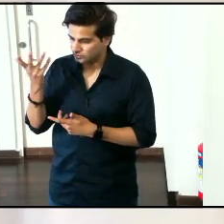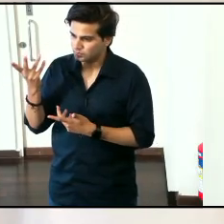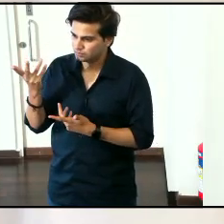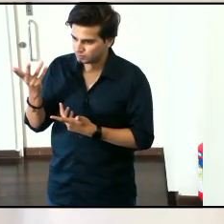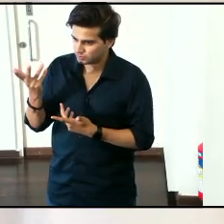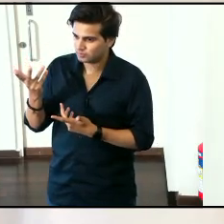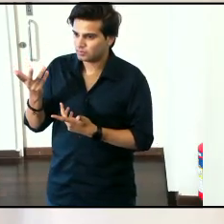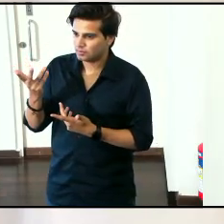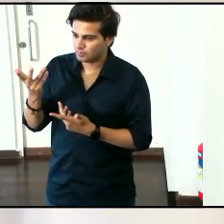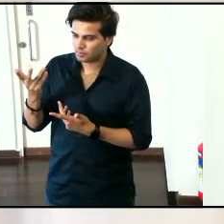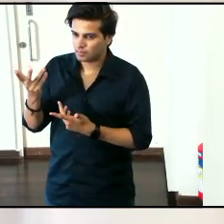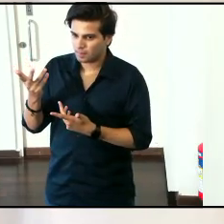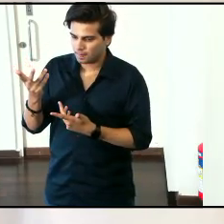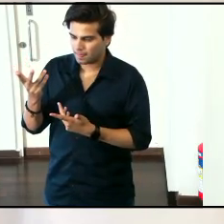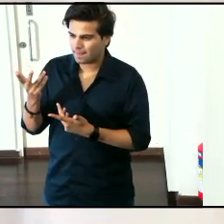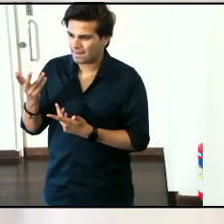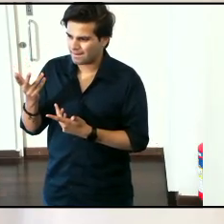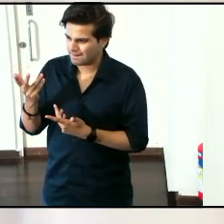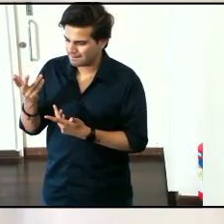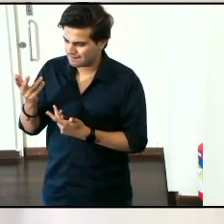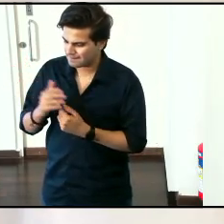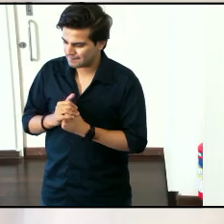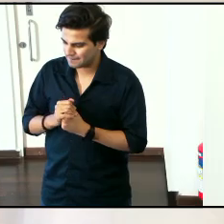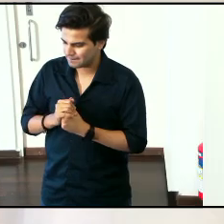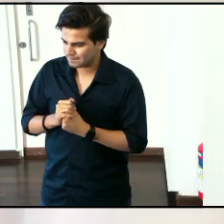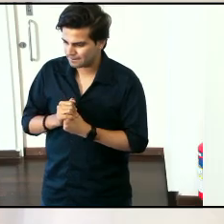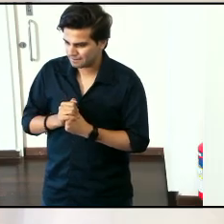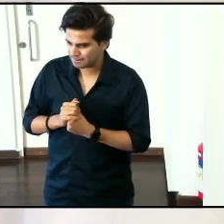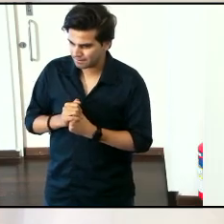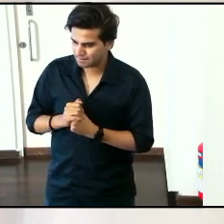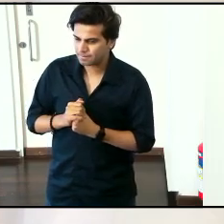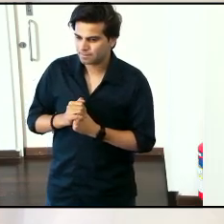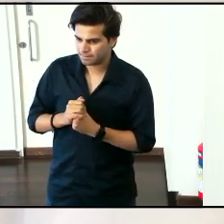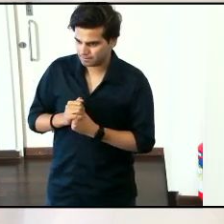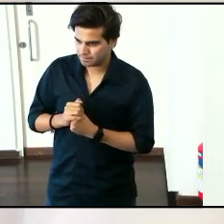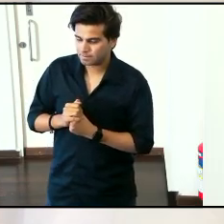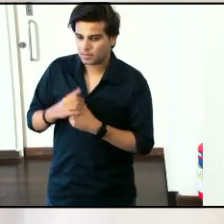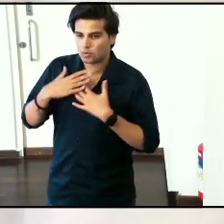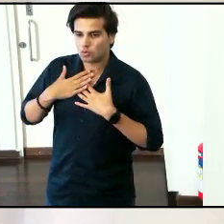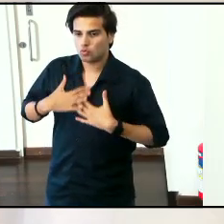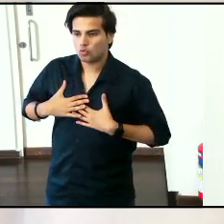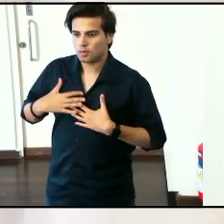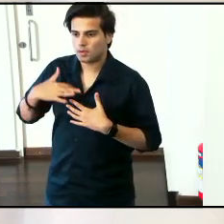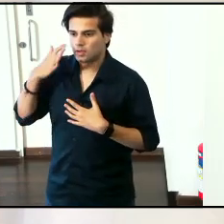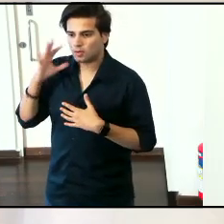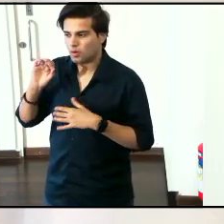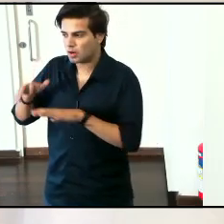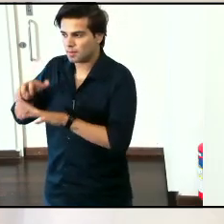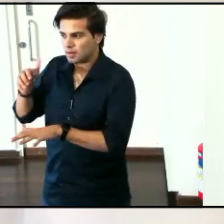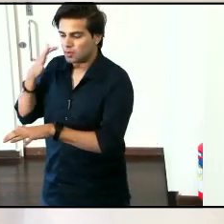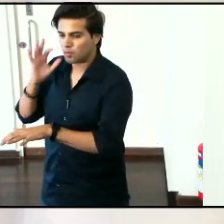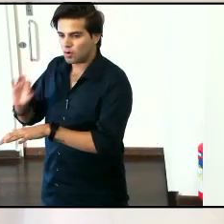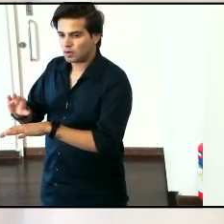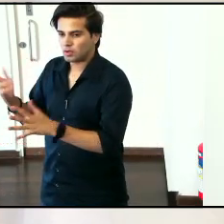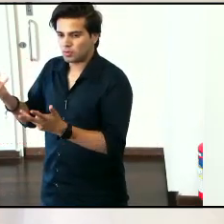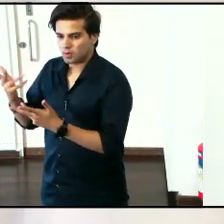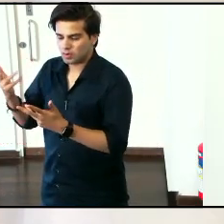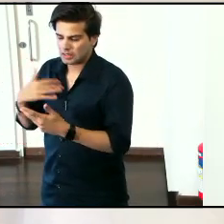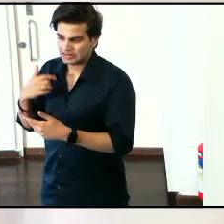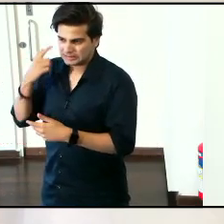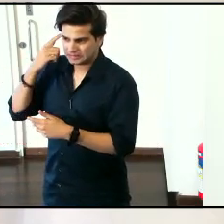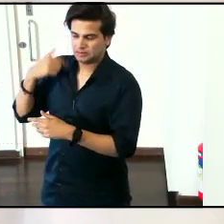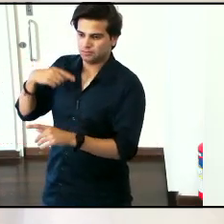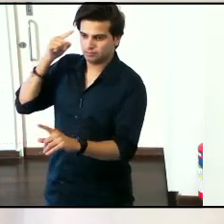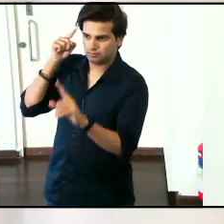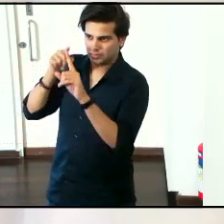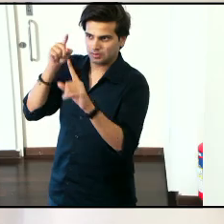is animality, the essence of a human or an animal? I, of course, don't necessarily agree